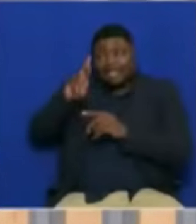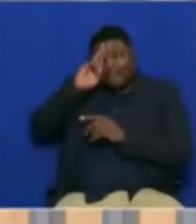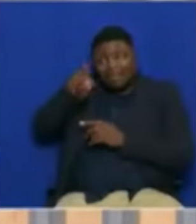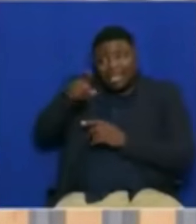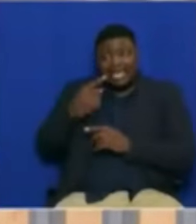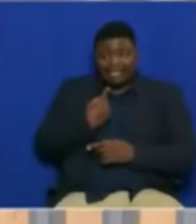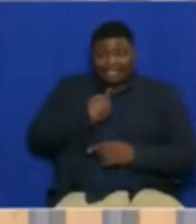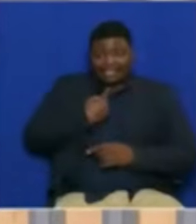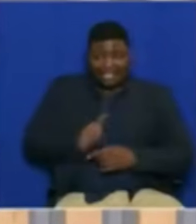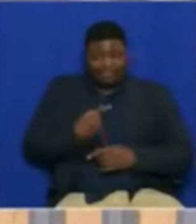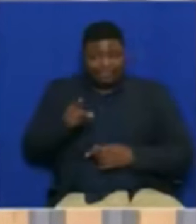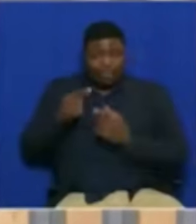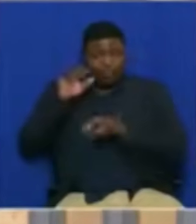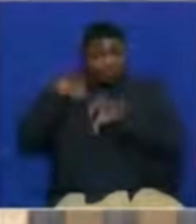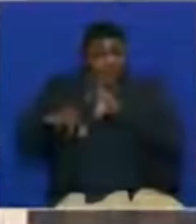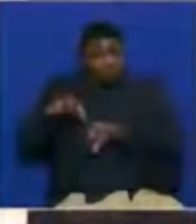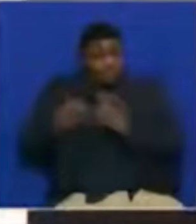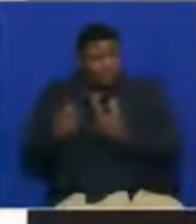IO.